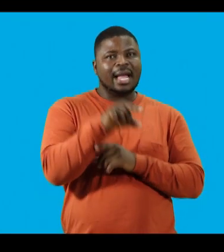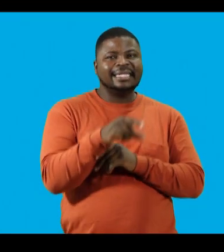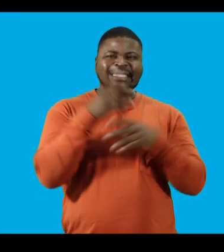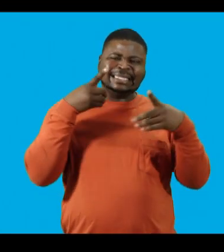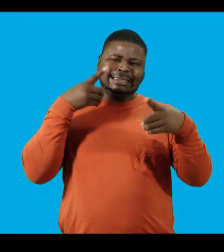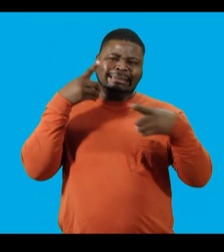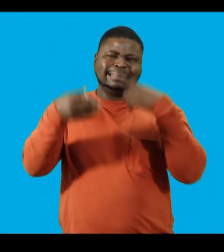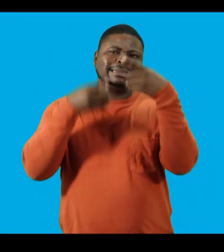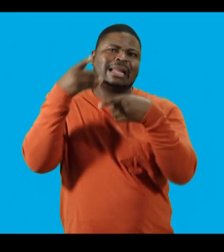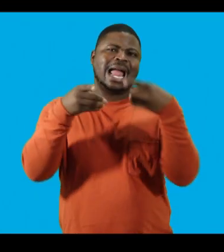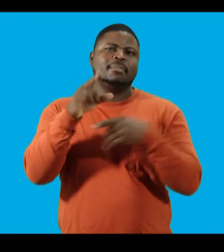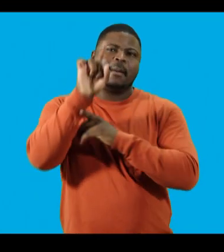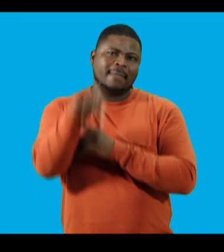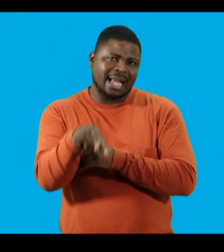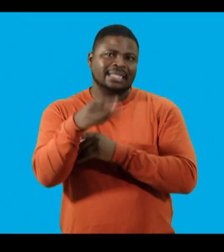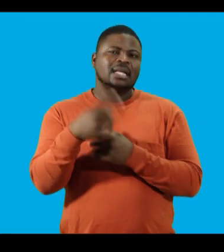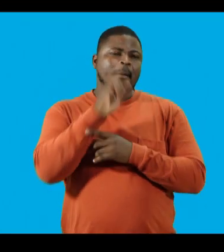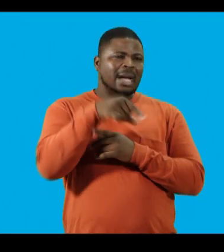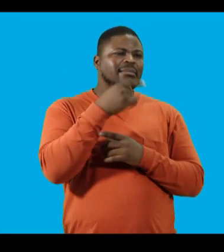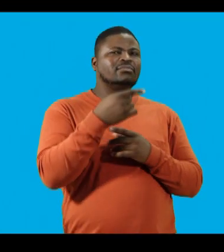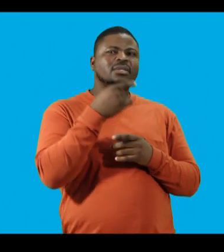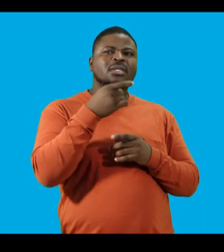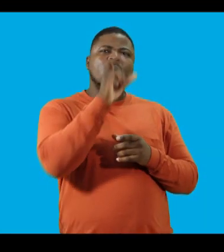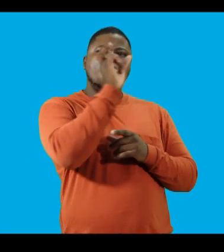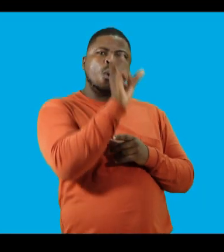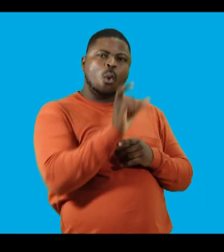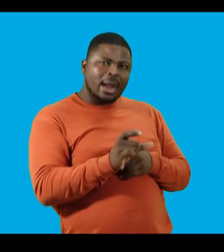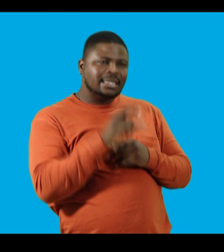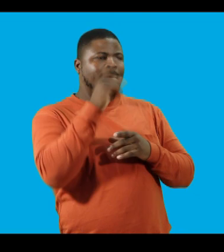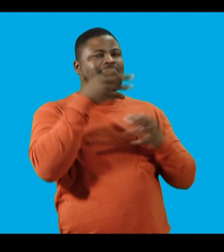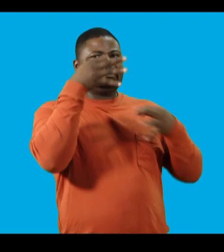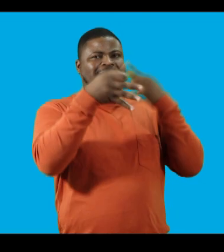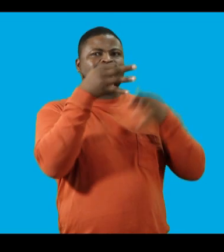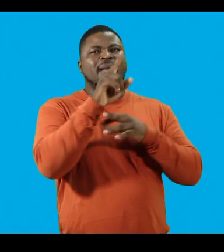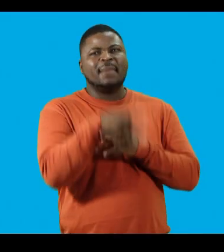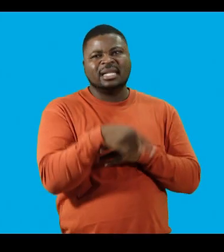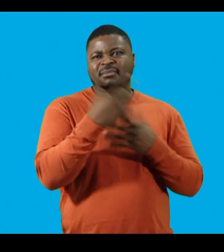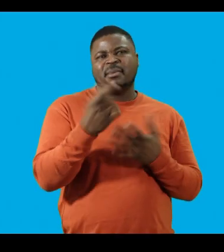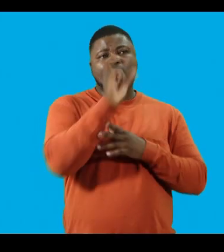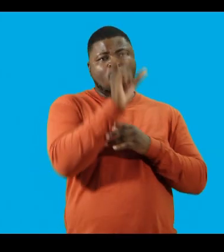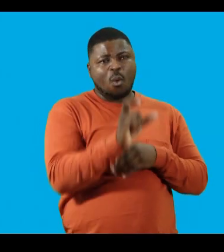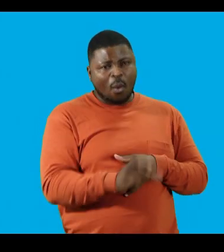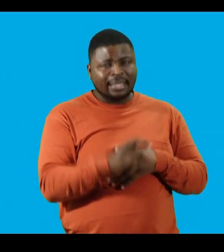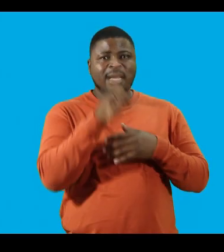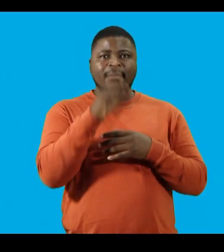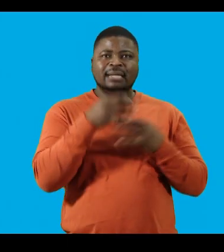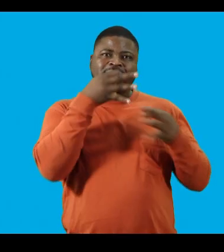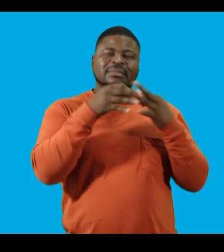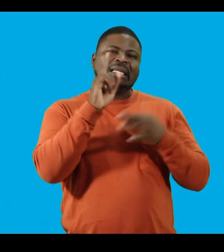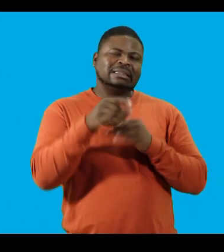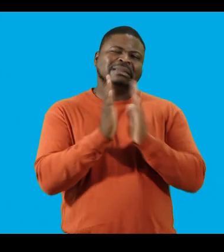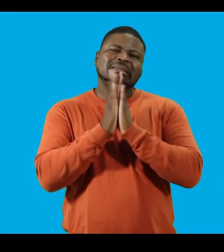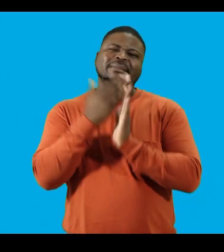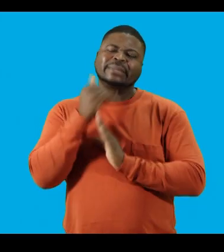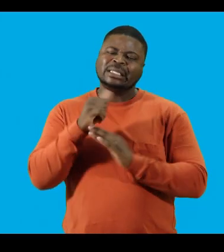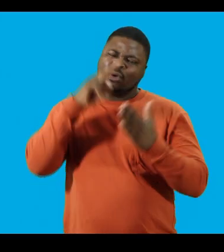describe. That is where you need to state in words, especially the main things or concepts.